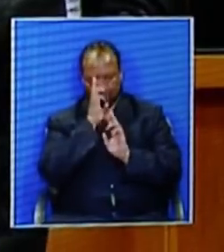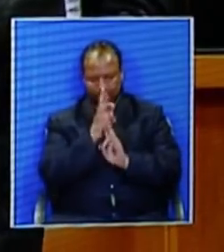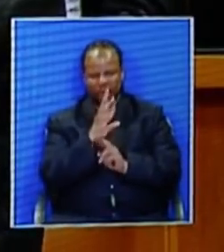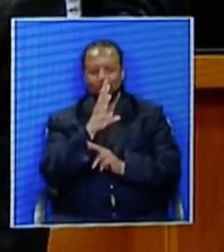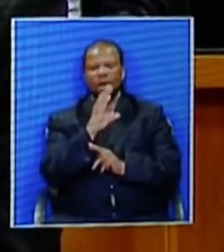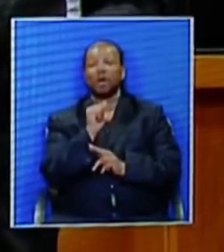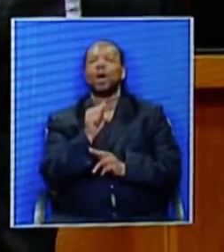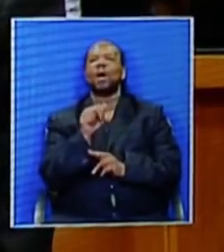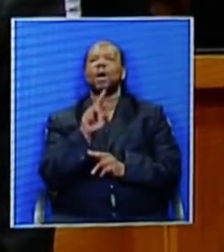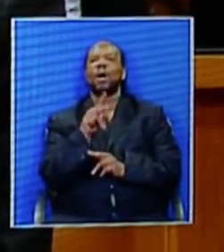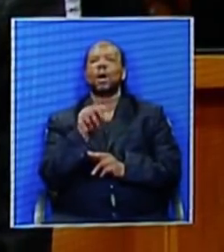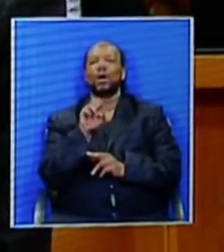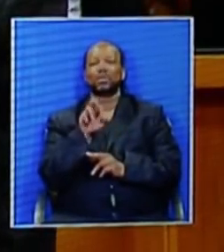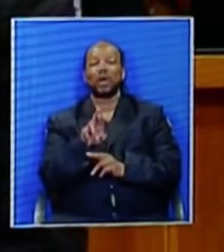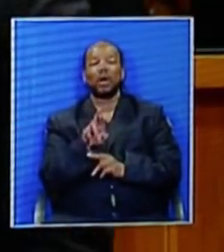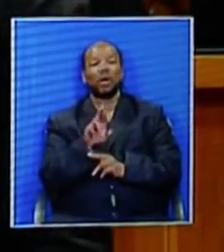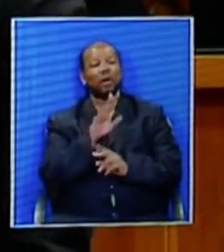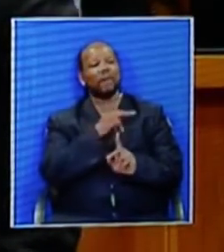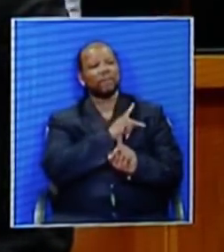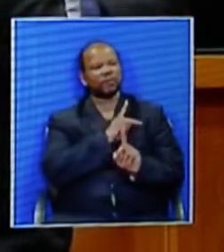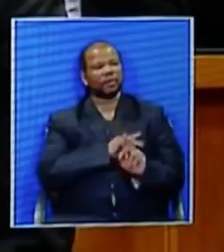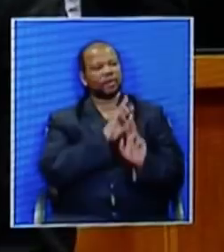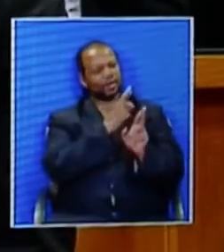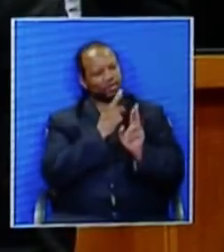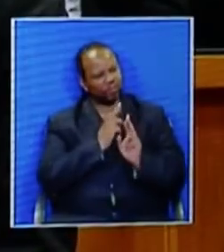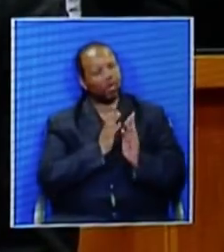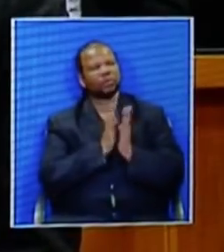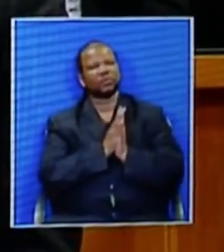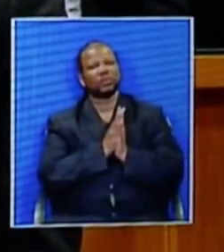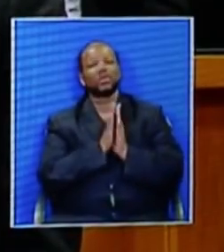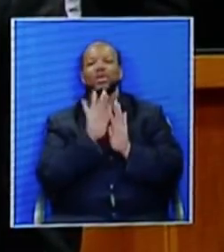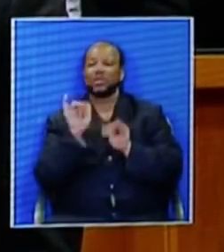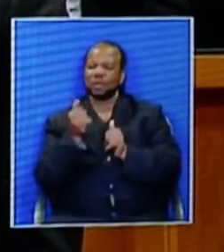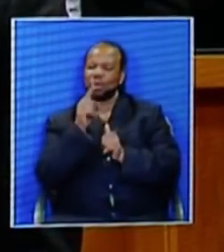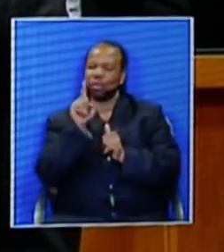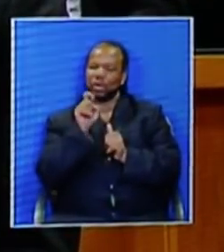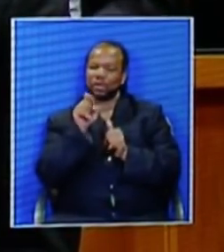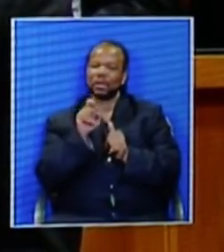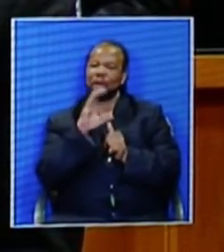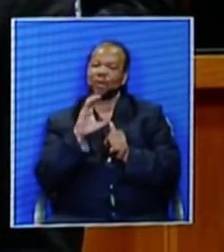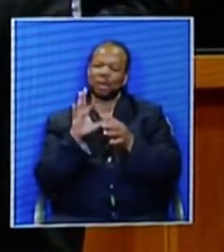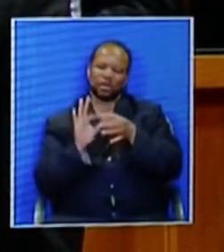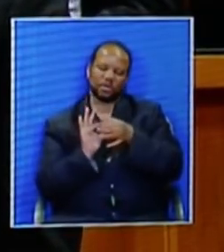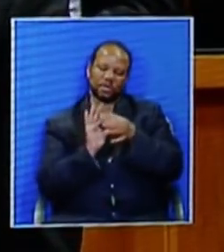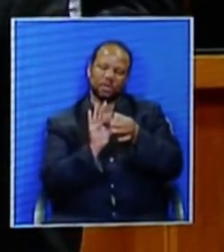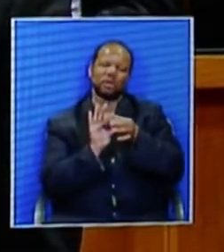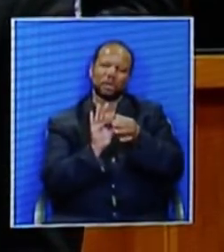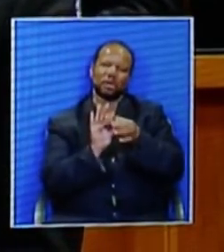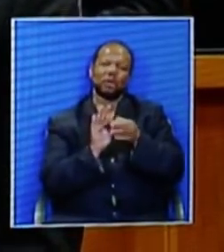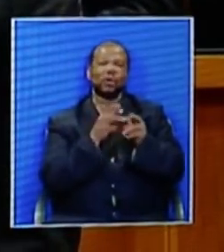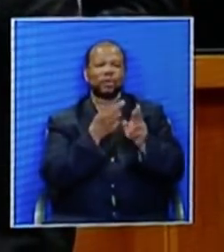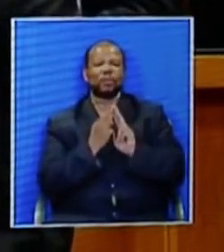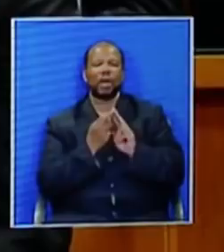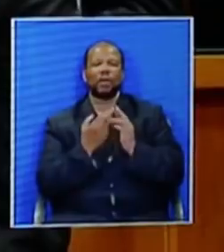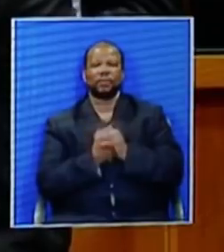is at least given an opportunity to get a response from the President. It is linked directly and unequivocally to the President's